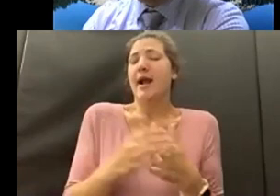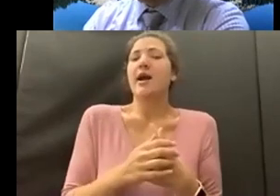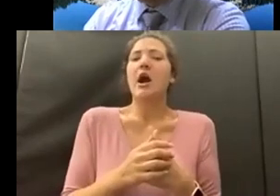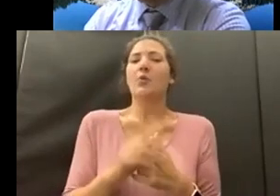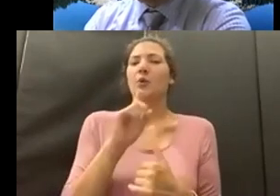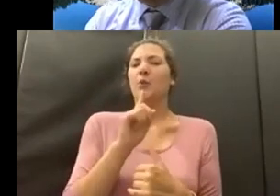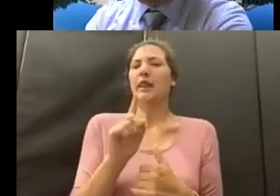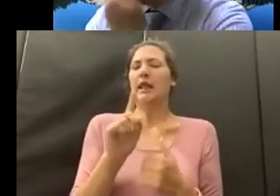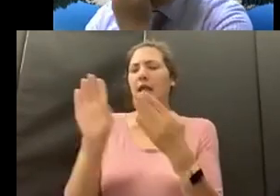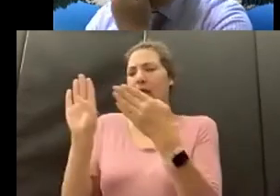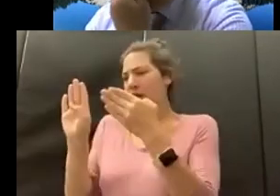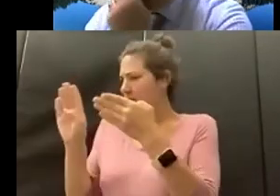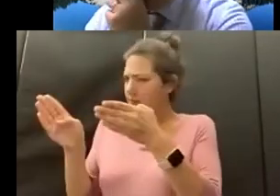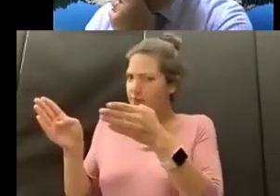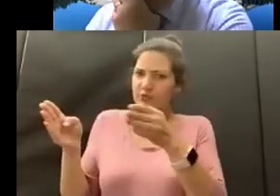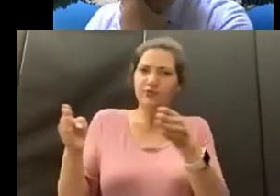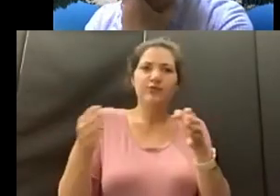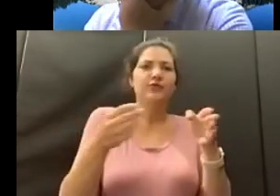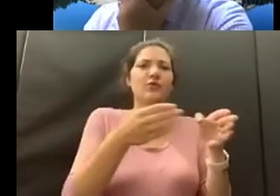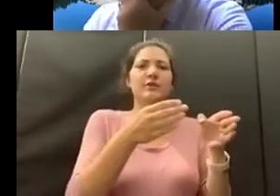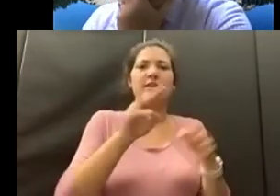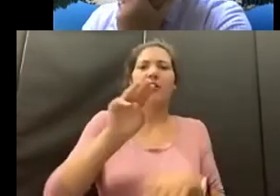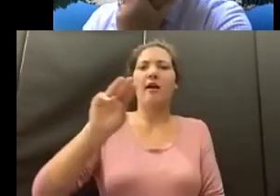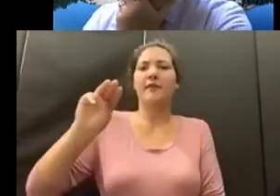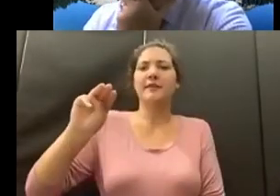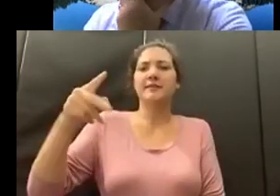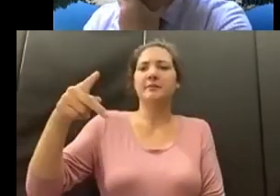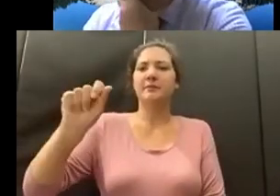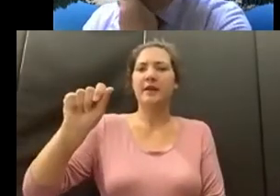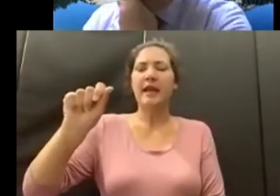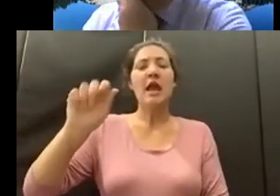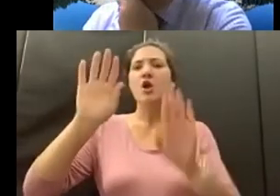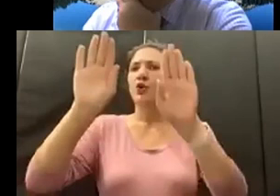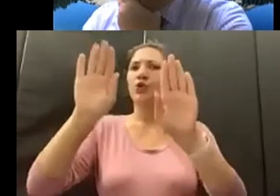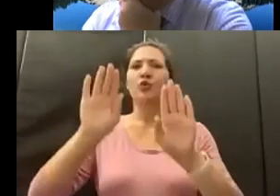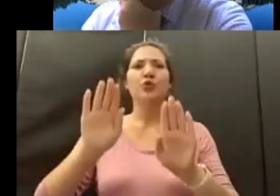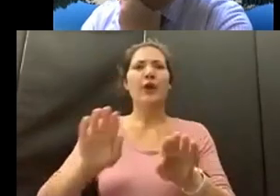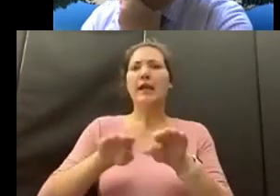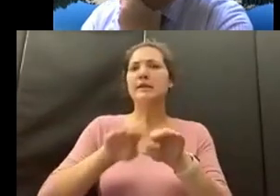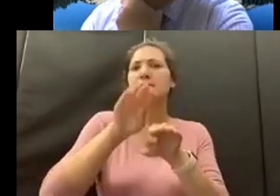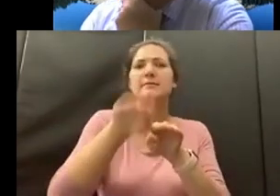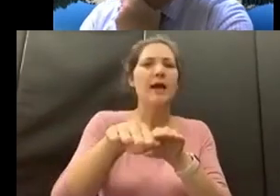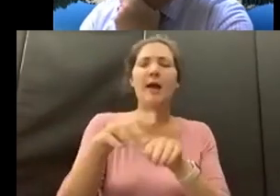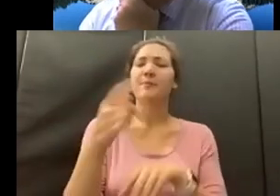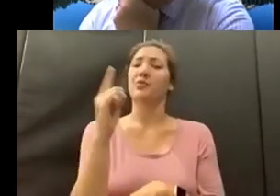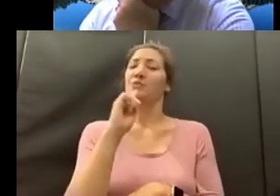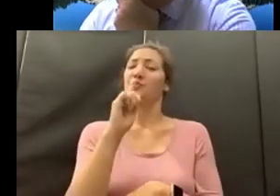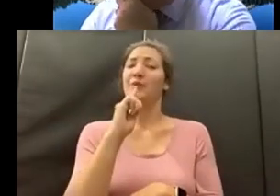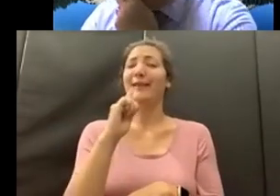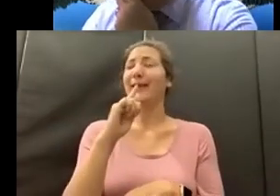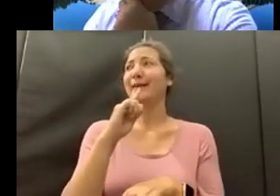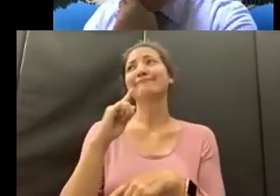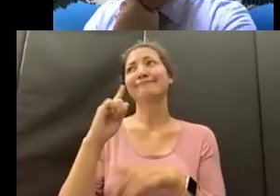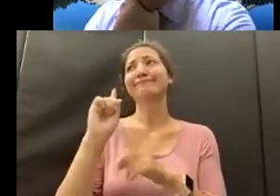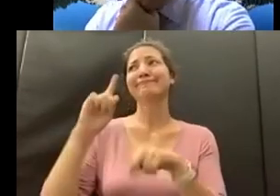plan is a great step forward, obviously very long overdue. And, you know, the speakers